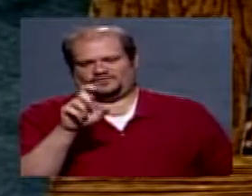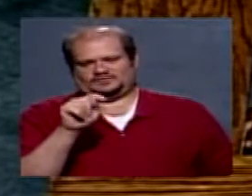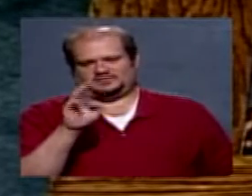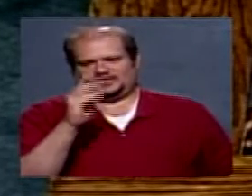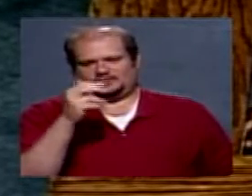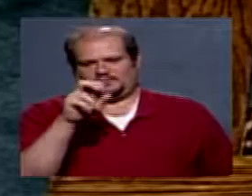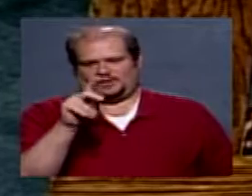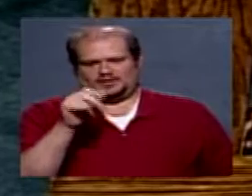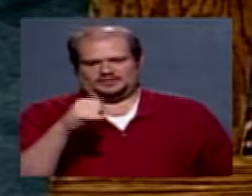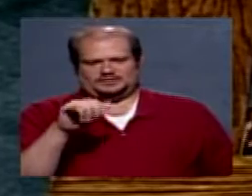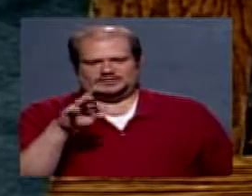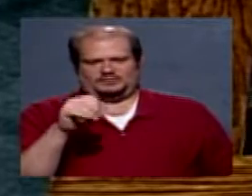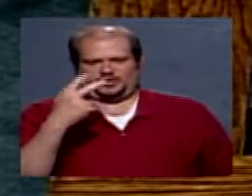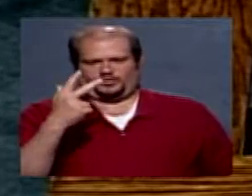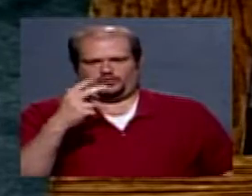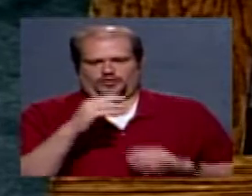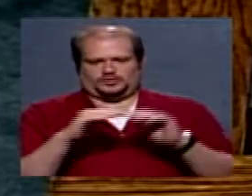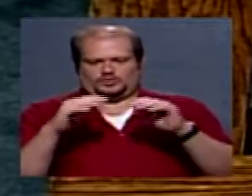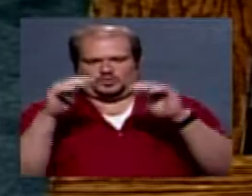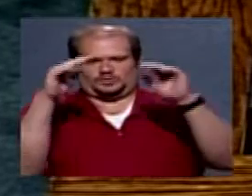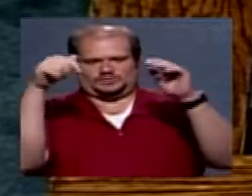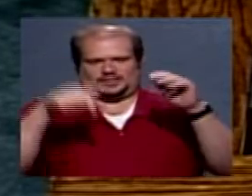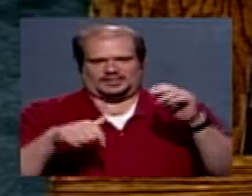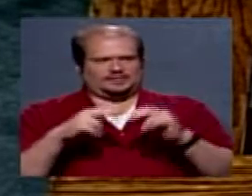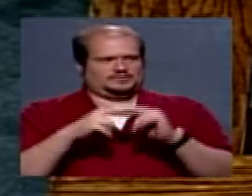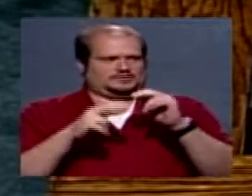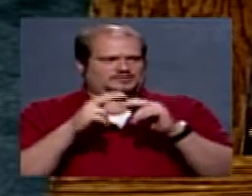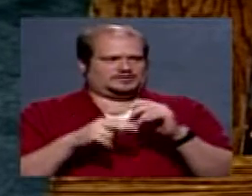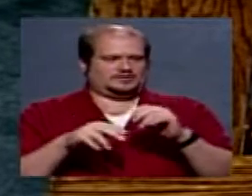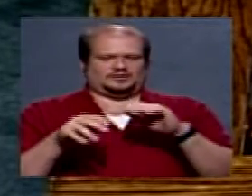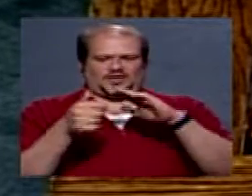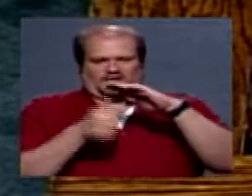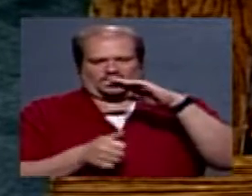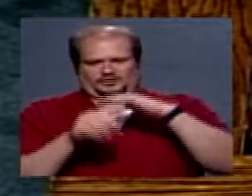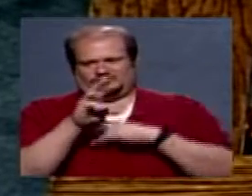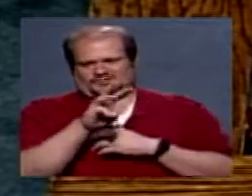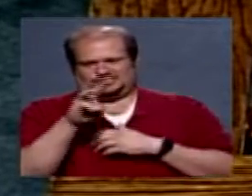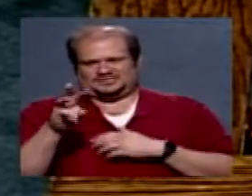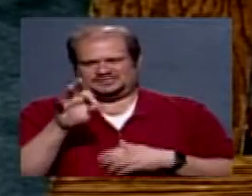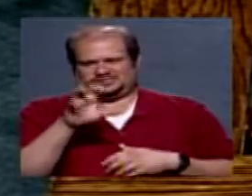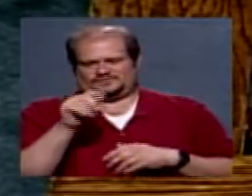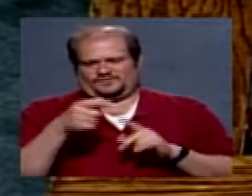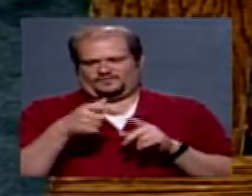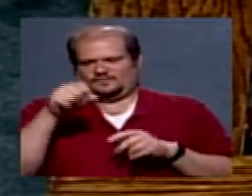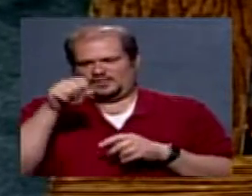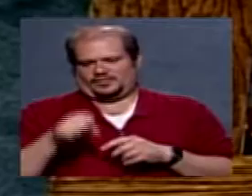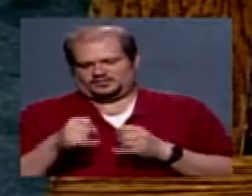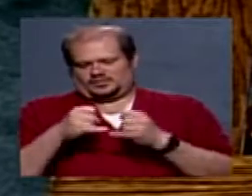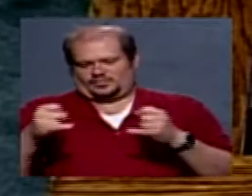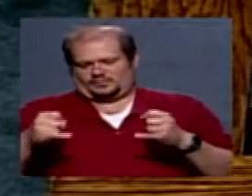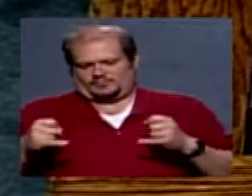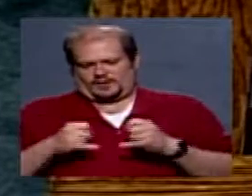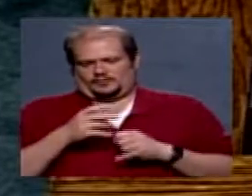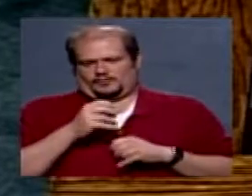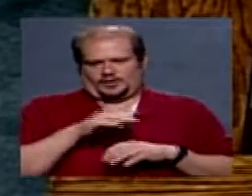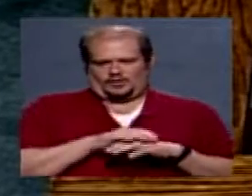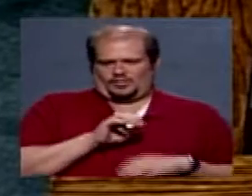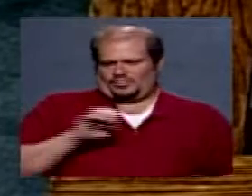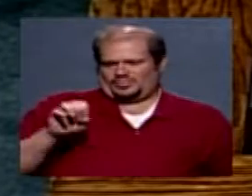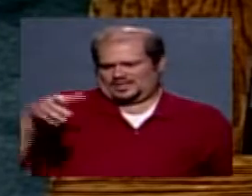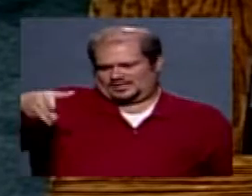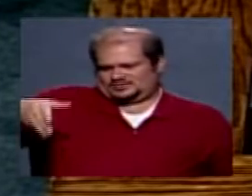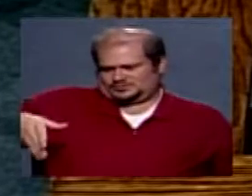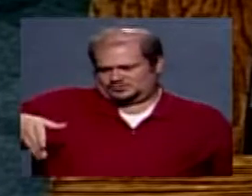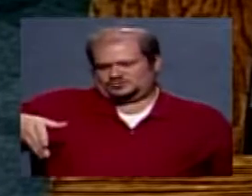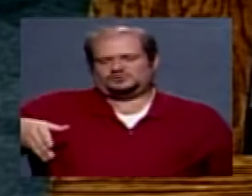line, and be 3 stories tall. This building is sitting just under 66 feet from the southern boundary. And on the eastern